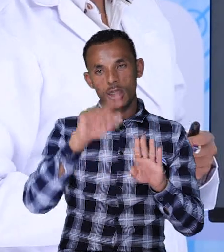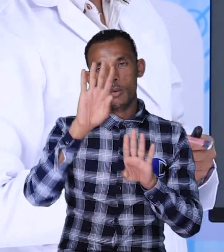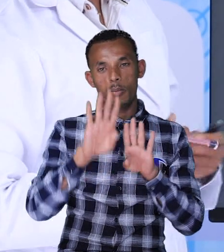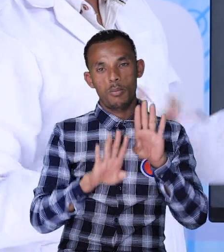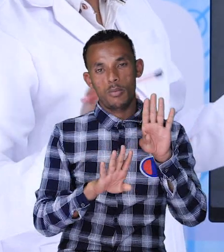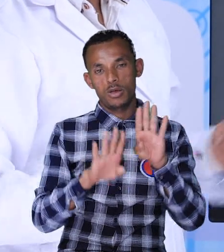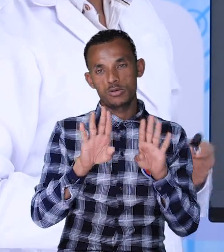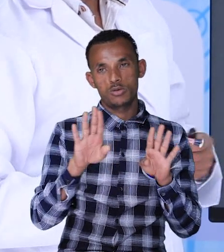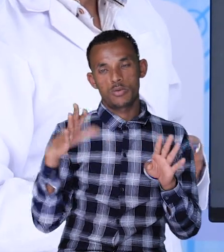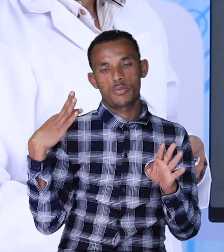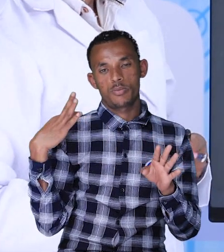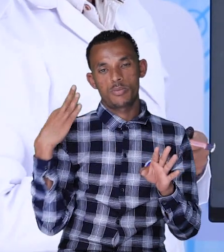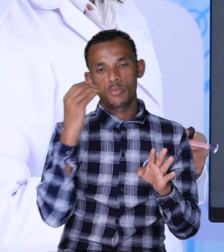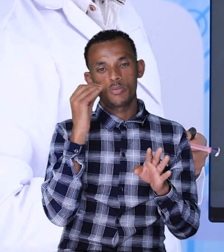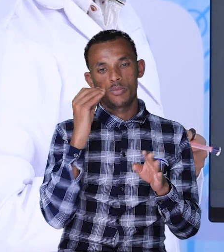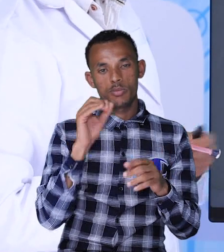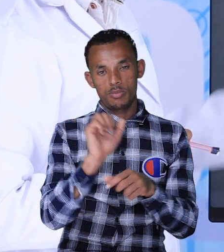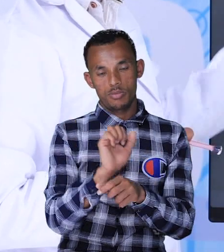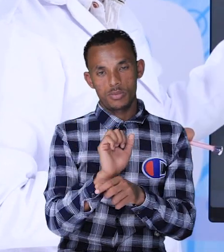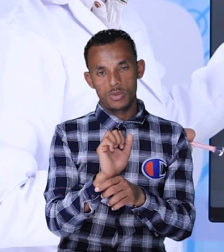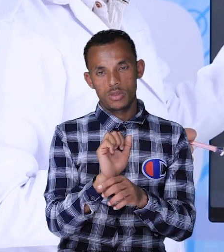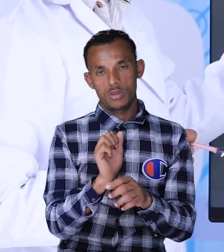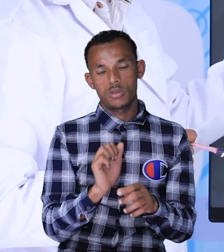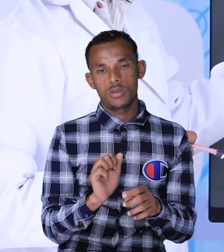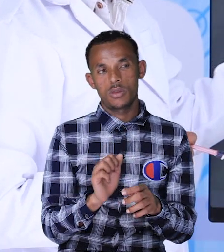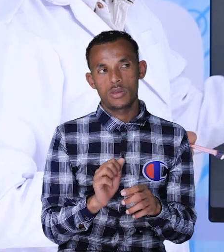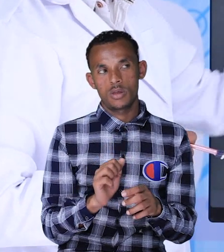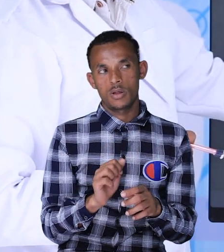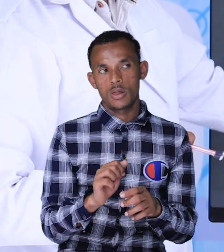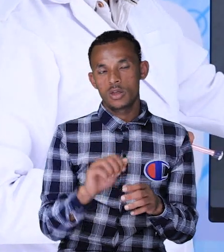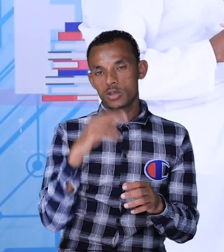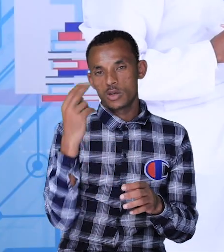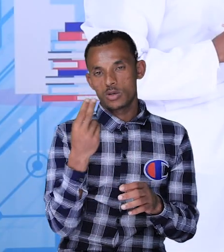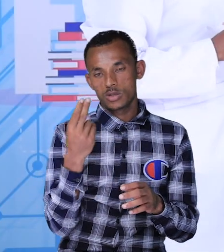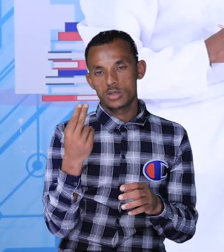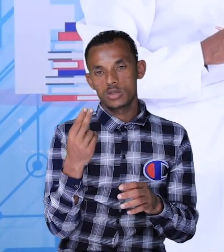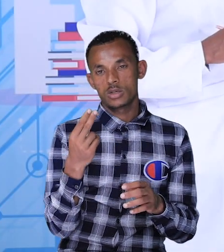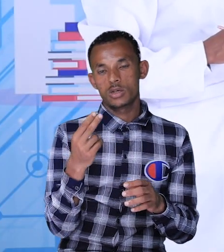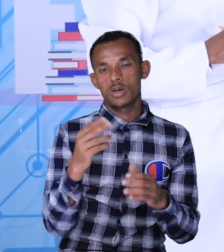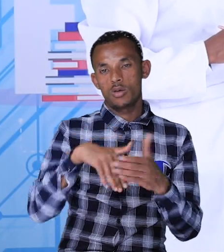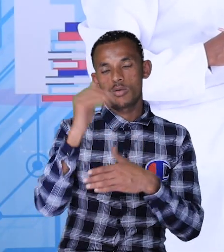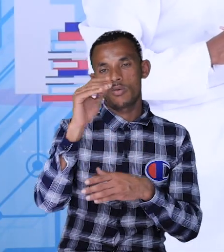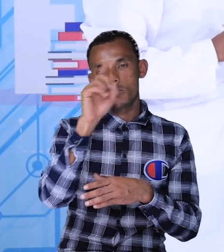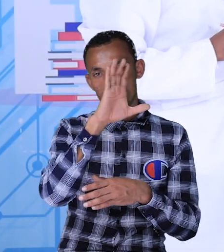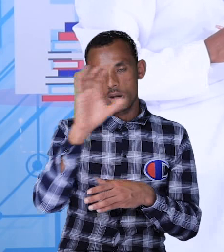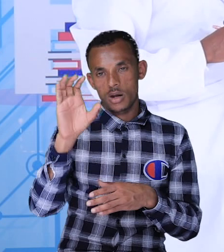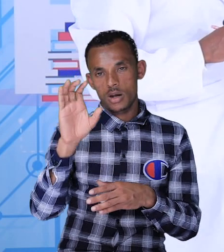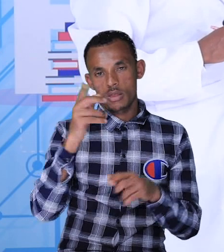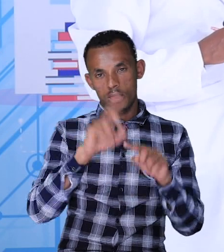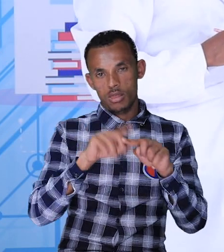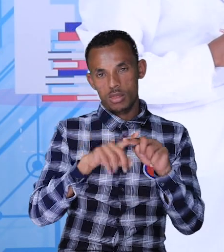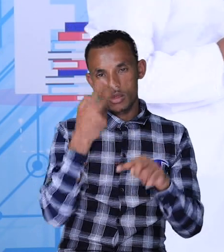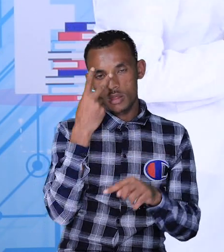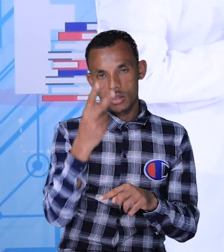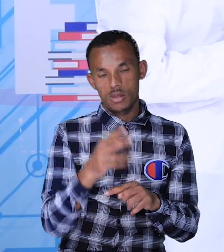private taxi. So, people who use taxi out of 100 people, or out of